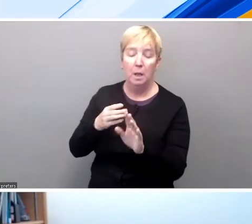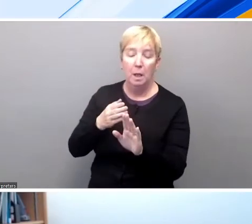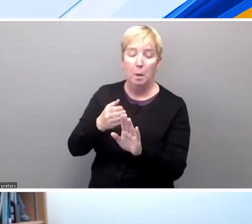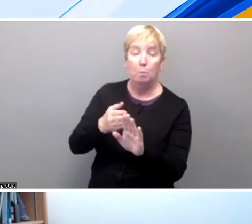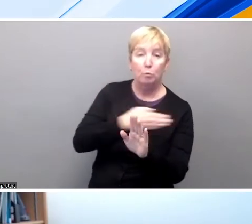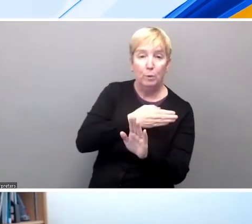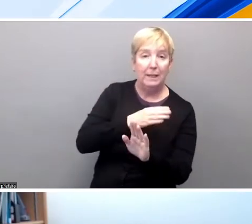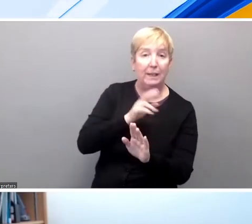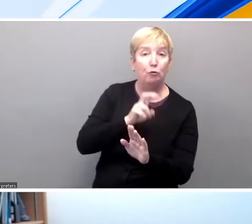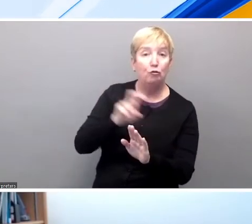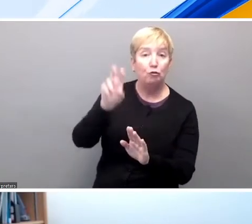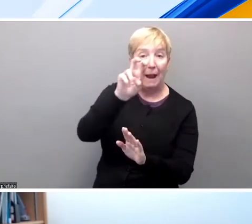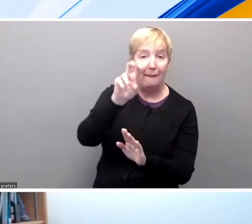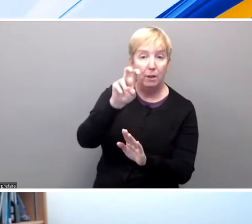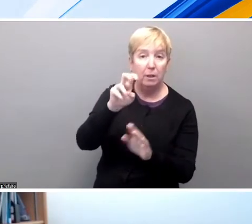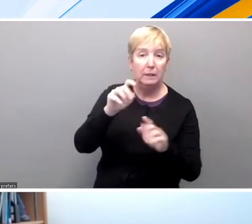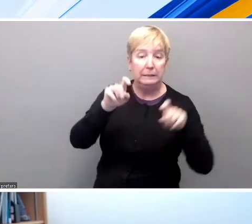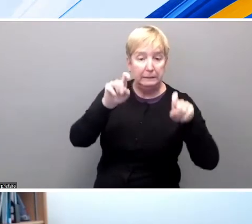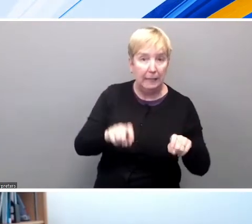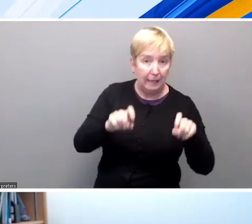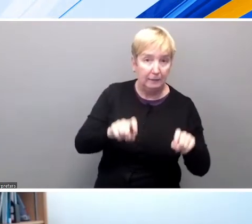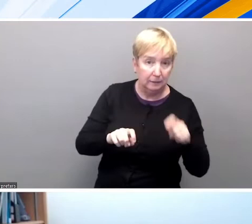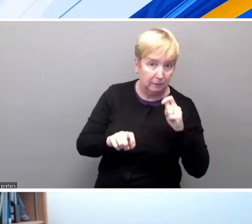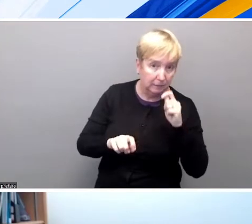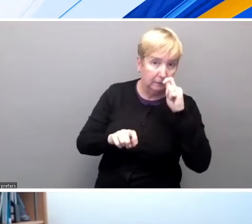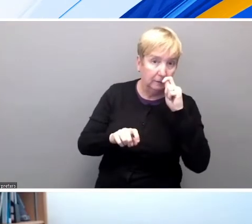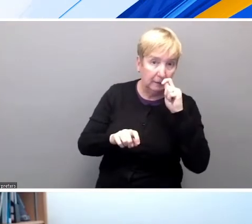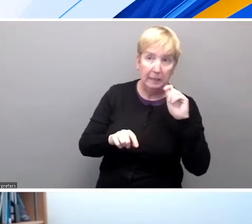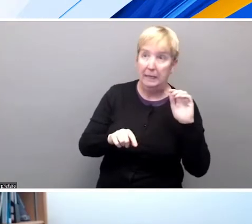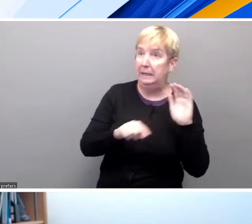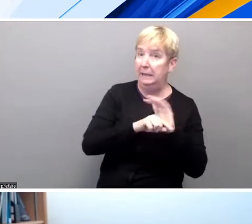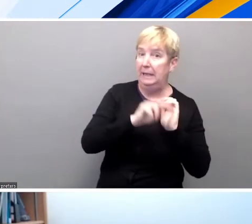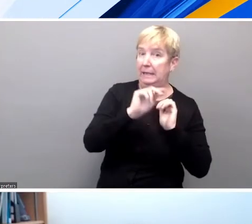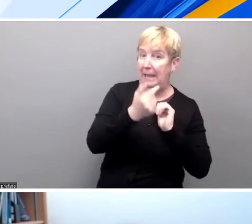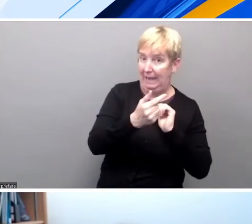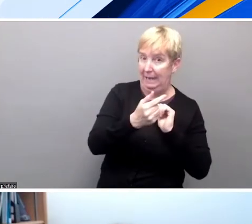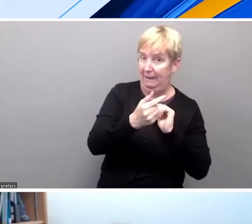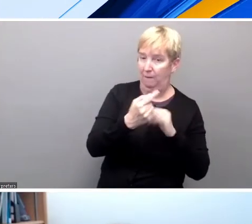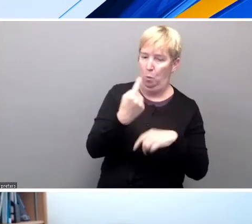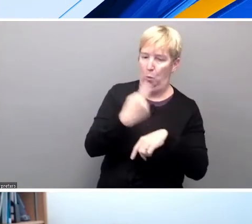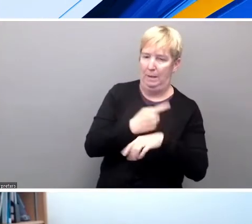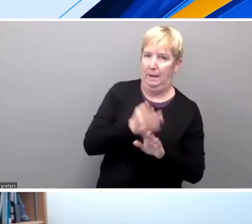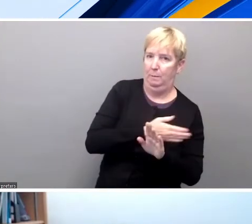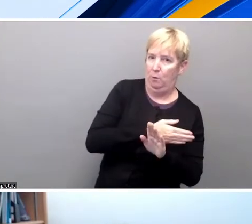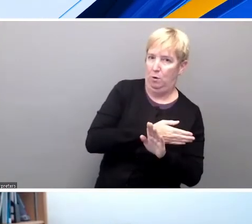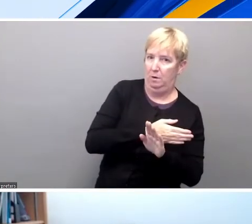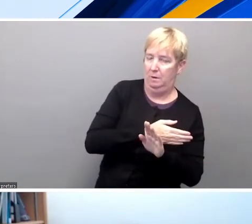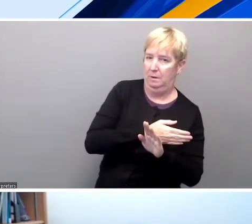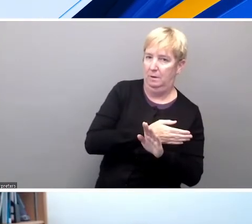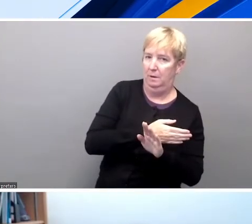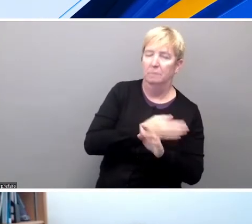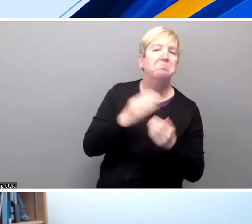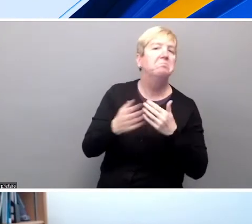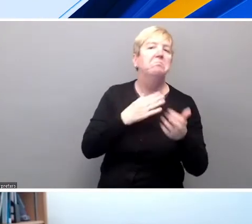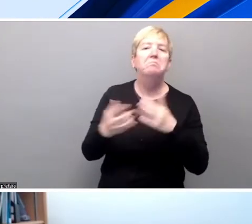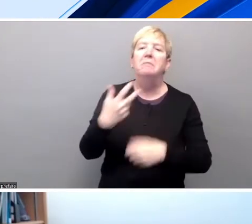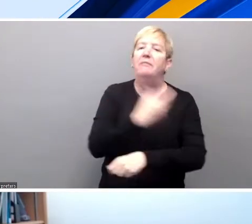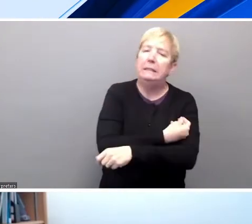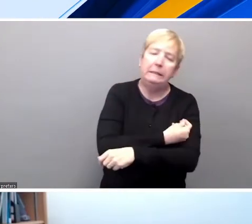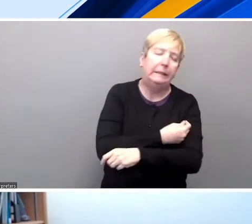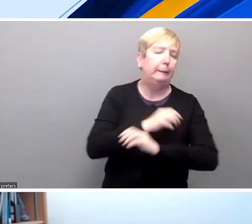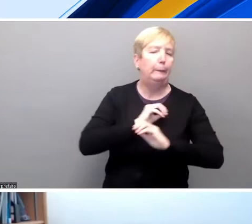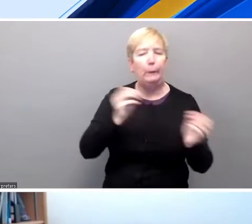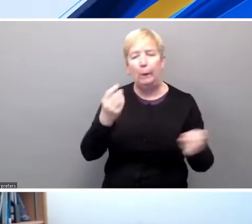pre-travel test, and we want to see a negative within 1 day. And this doesn't matter if you're it doesn't matter what your